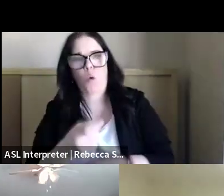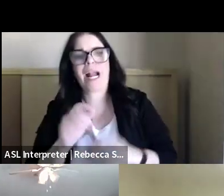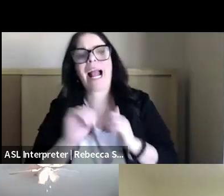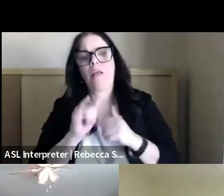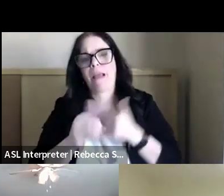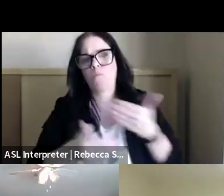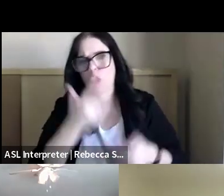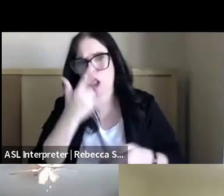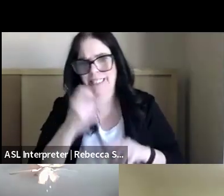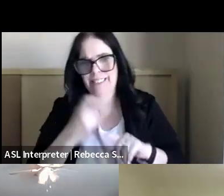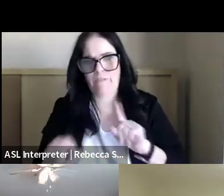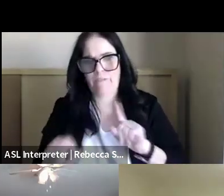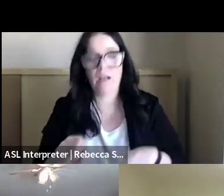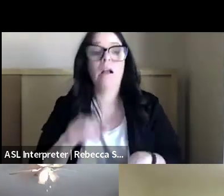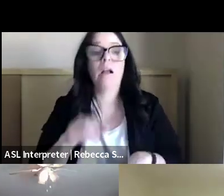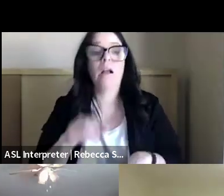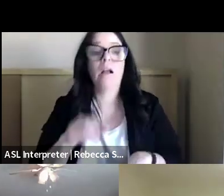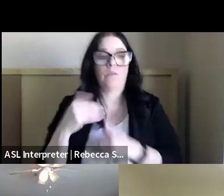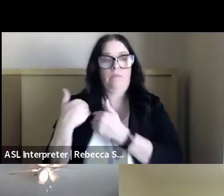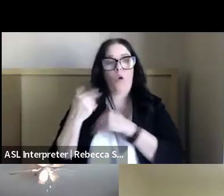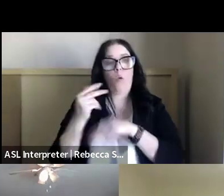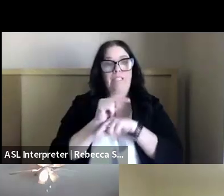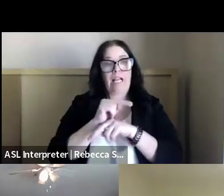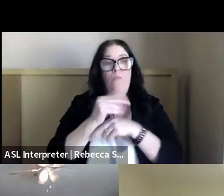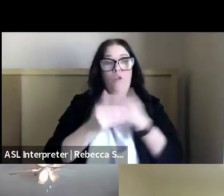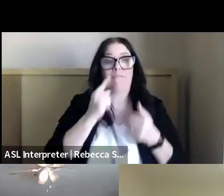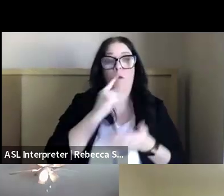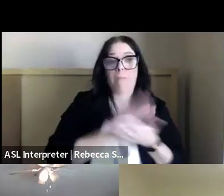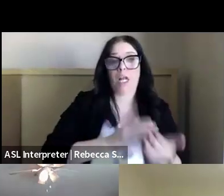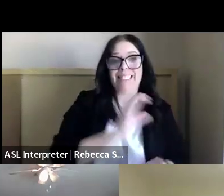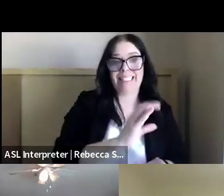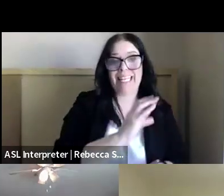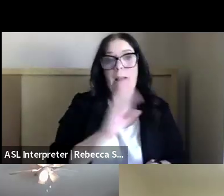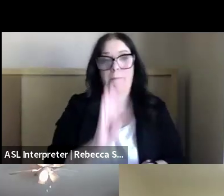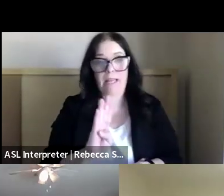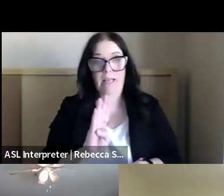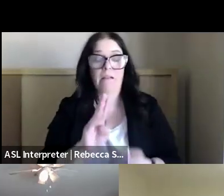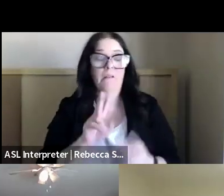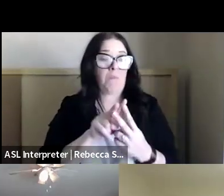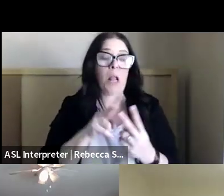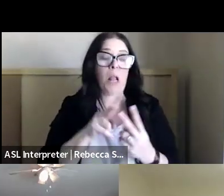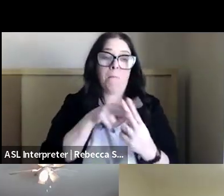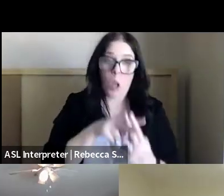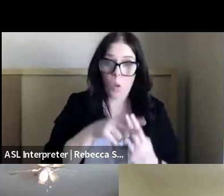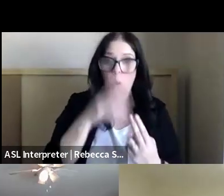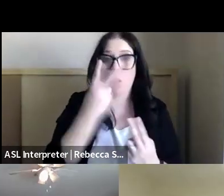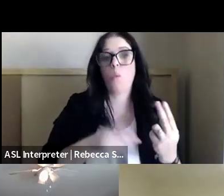and to describe the oversight process for Part C and Part B, alone or in combination with federal funds.